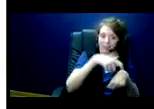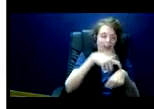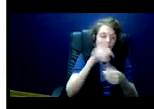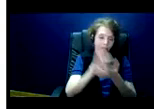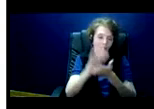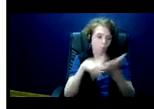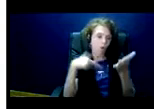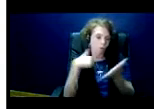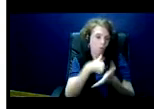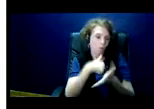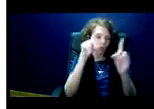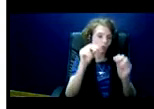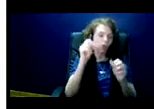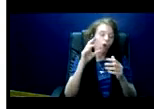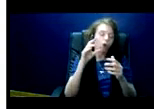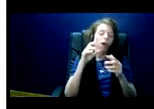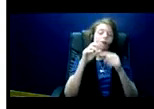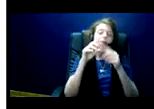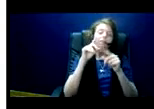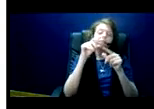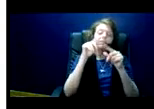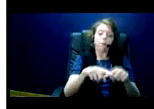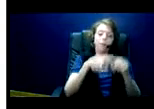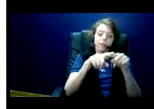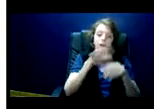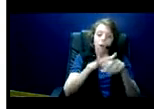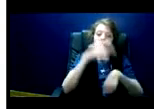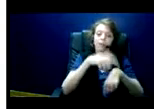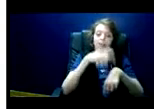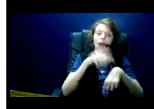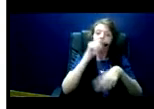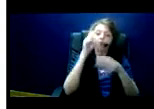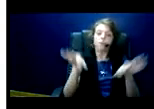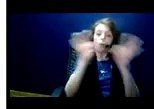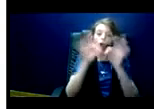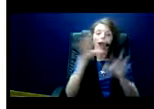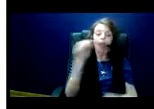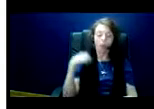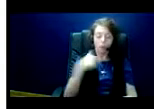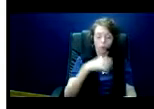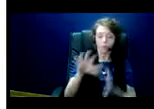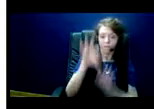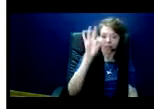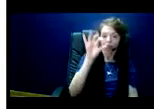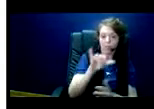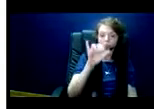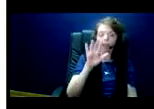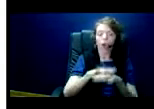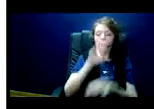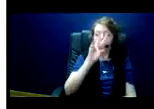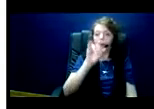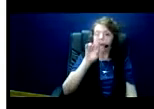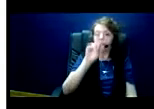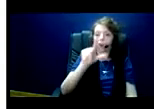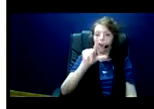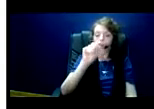think sort of leaning into the time we have is really important. And we found that in a virtual space, we